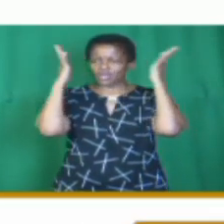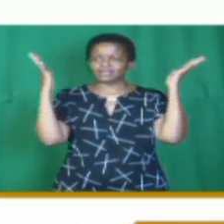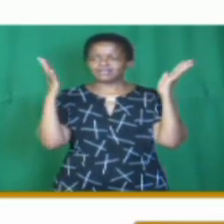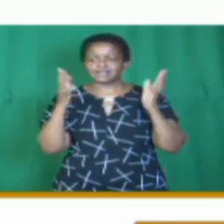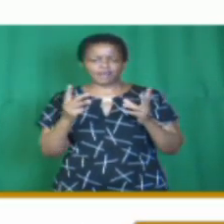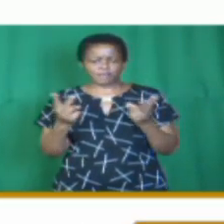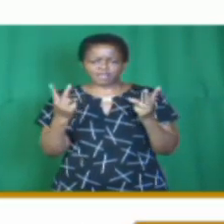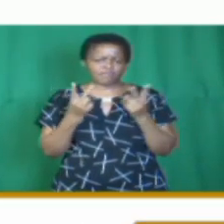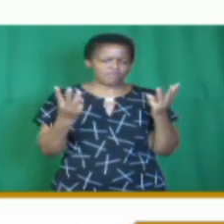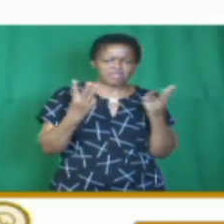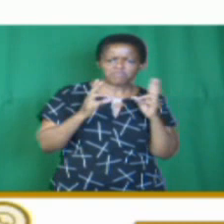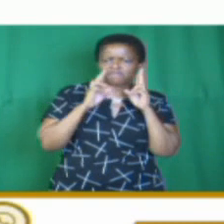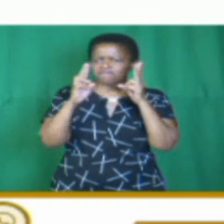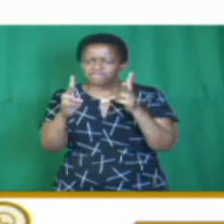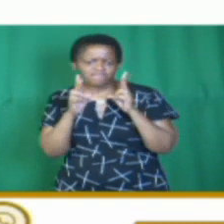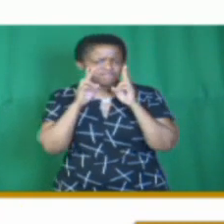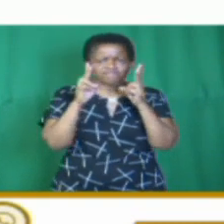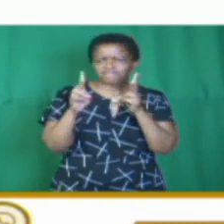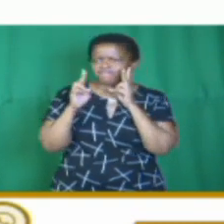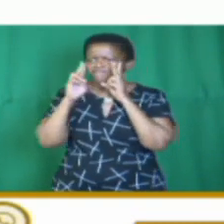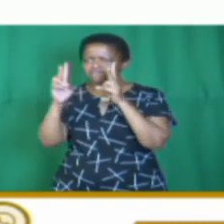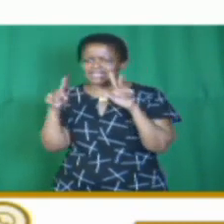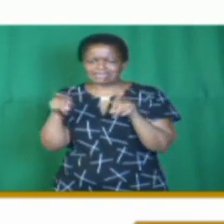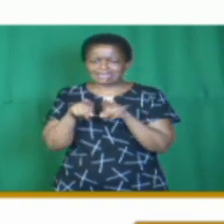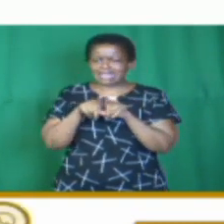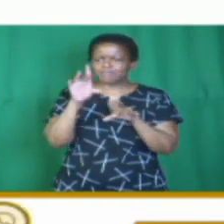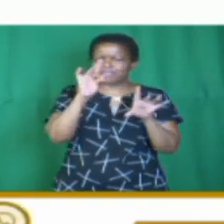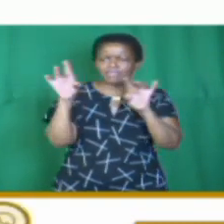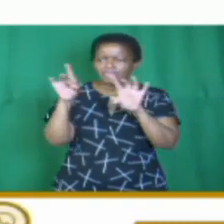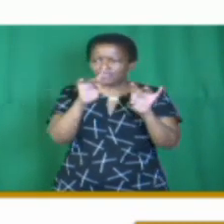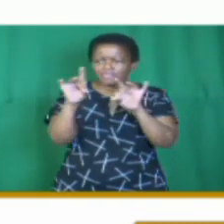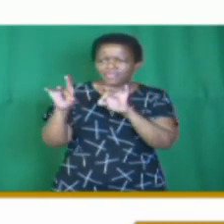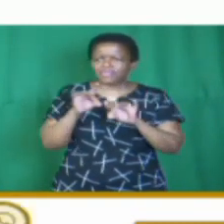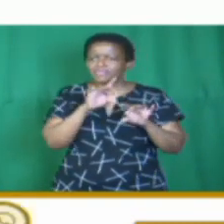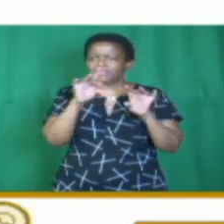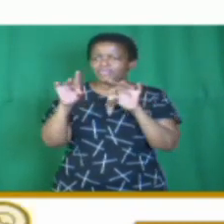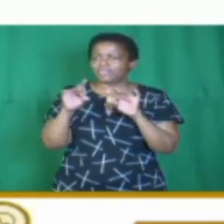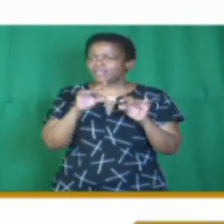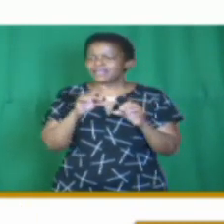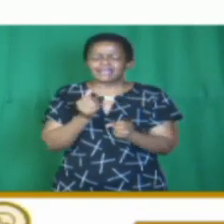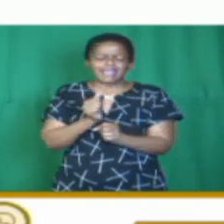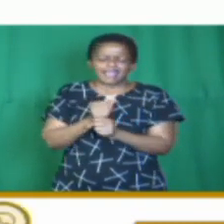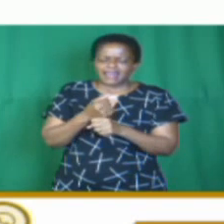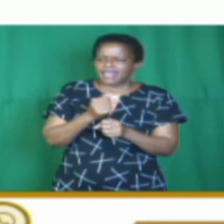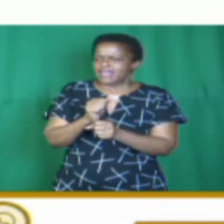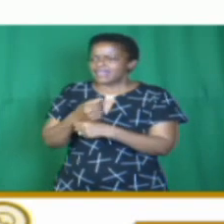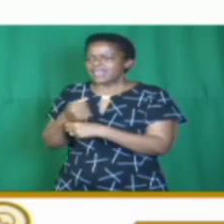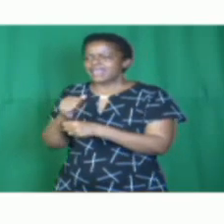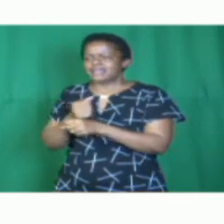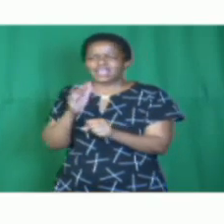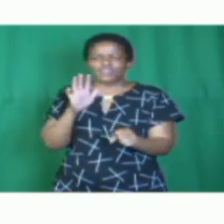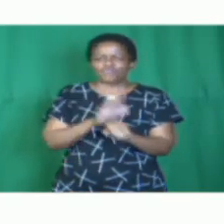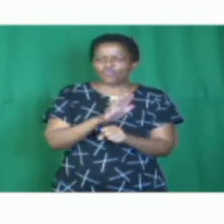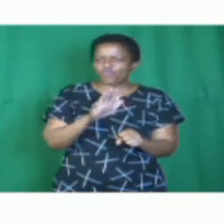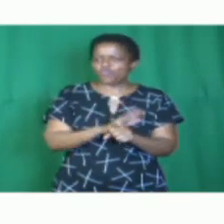bees. Every available space is filled with a dazzling array of